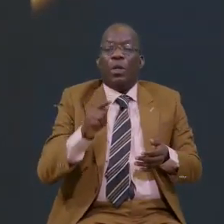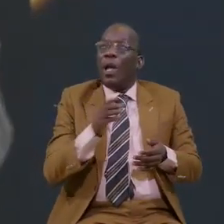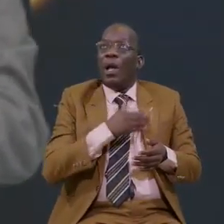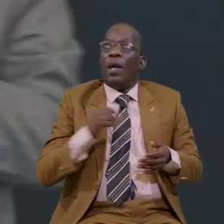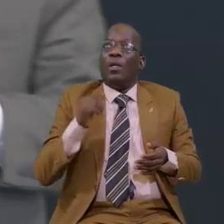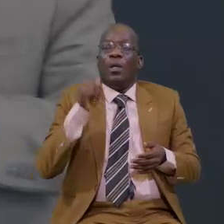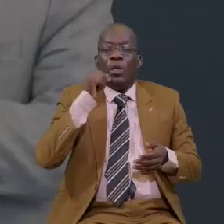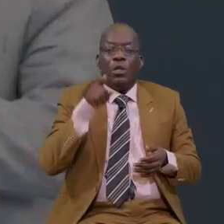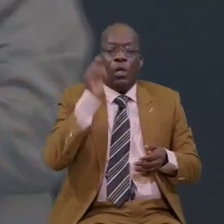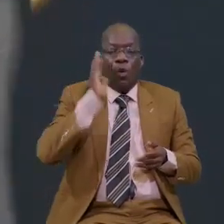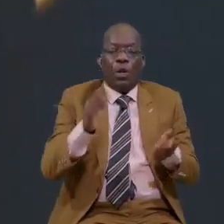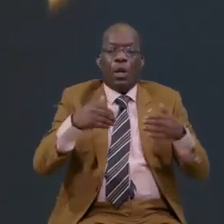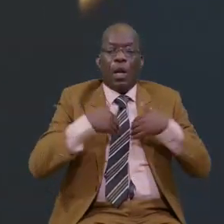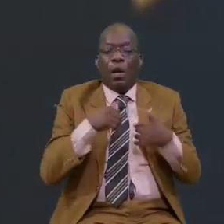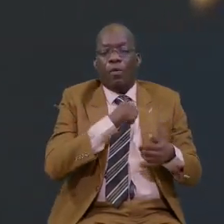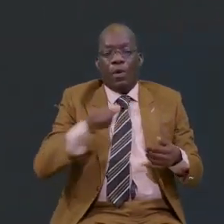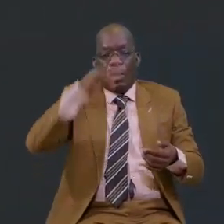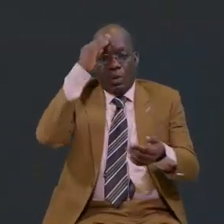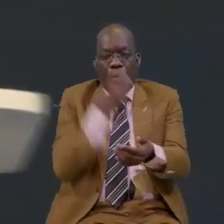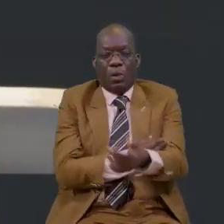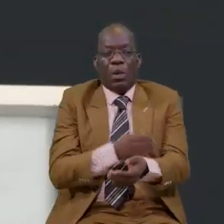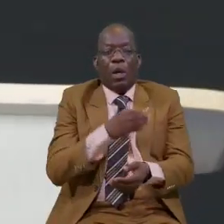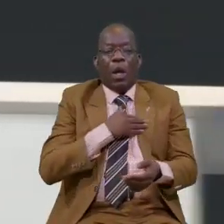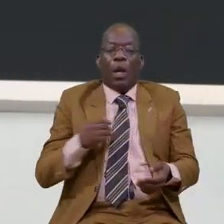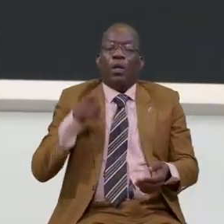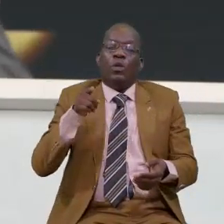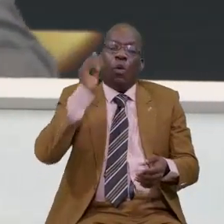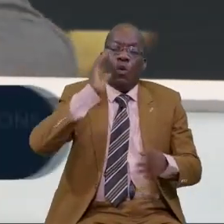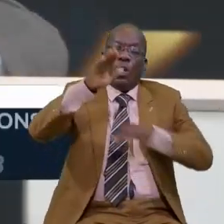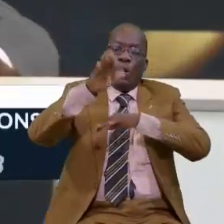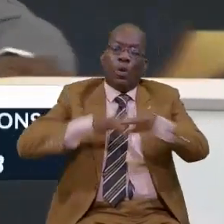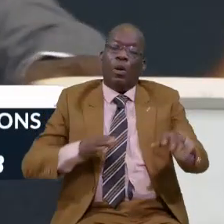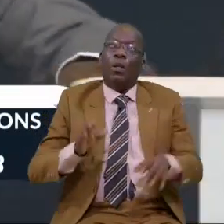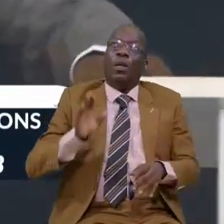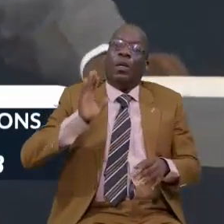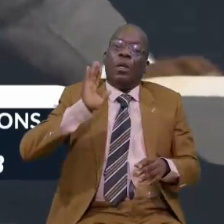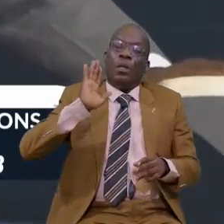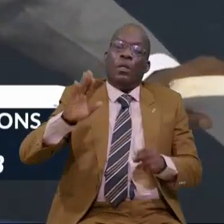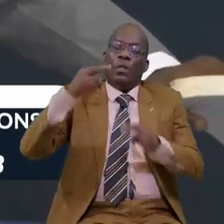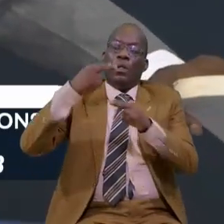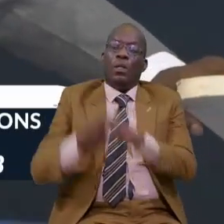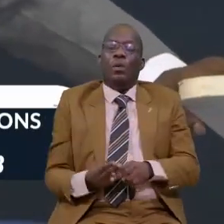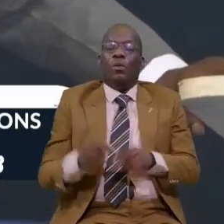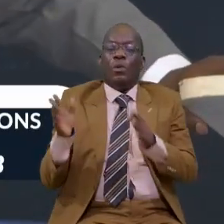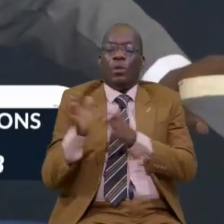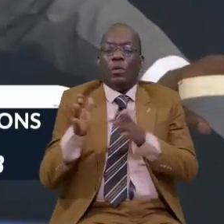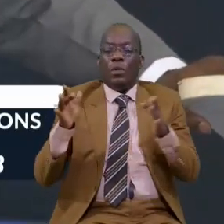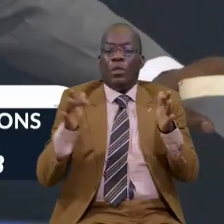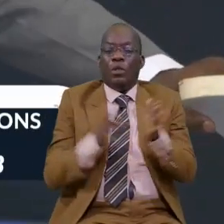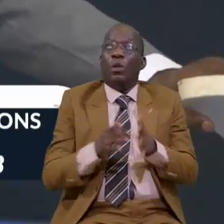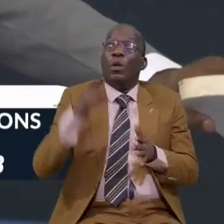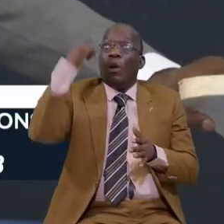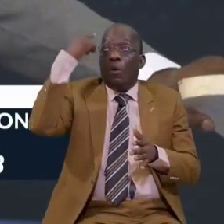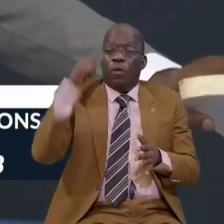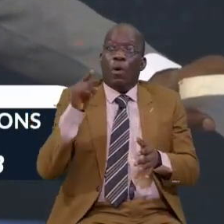son, and thou shalt call his name Jesus, for he shall save